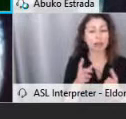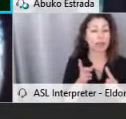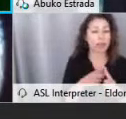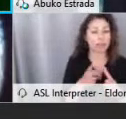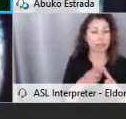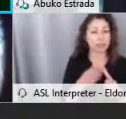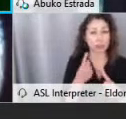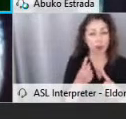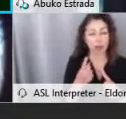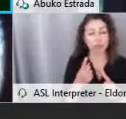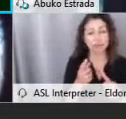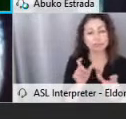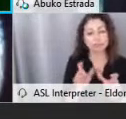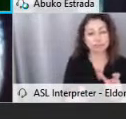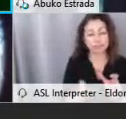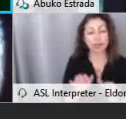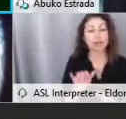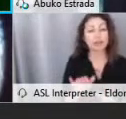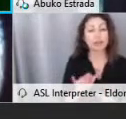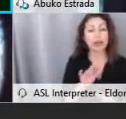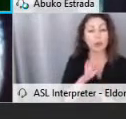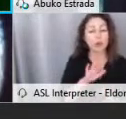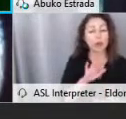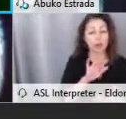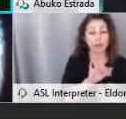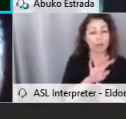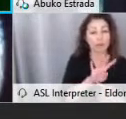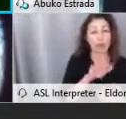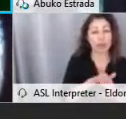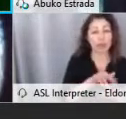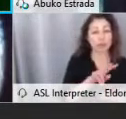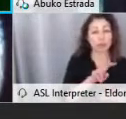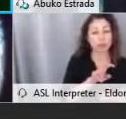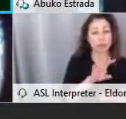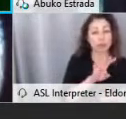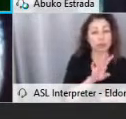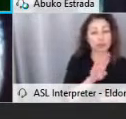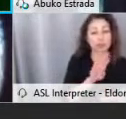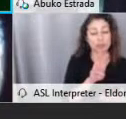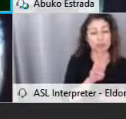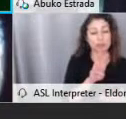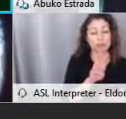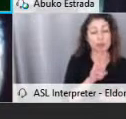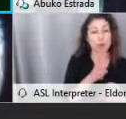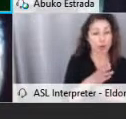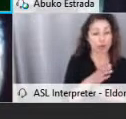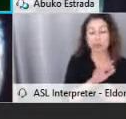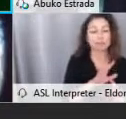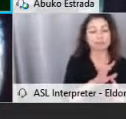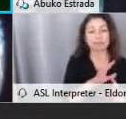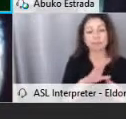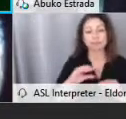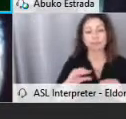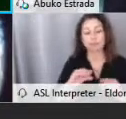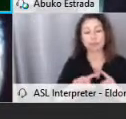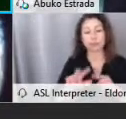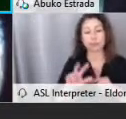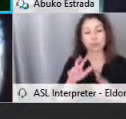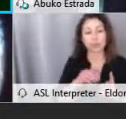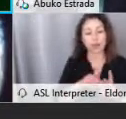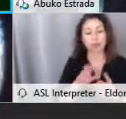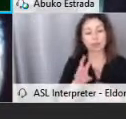first proposal, those would be reduced from a little over $4,000 to